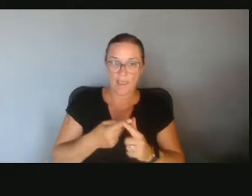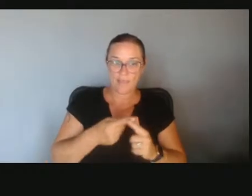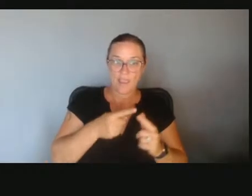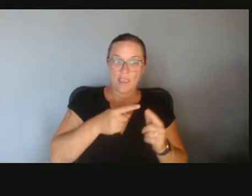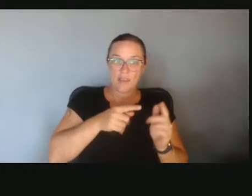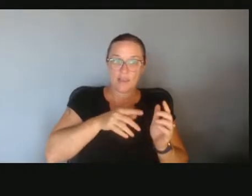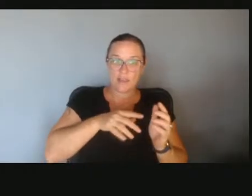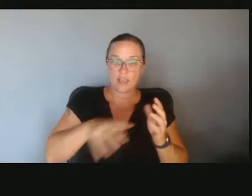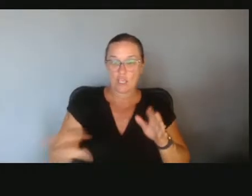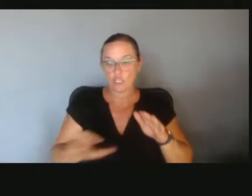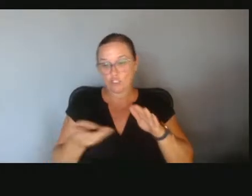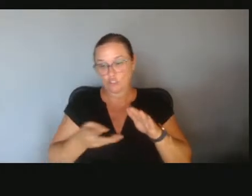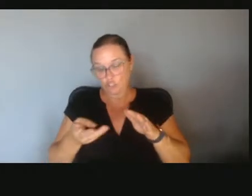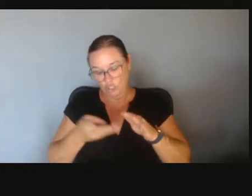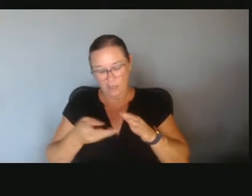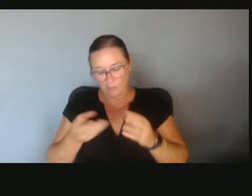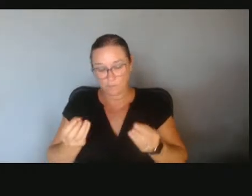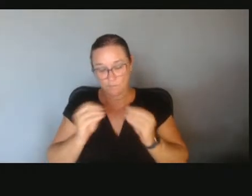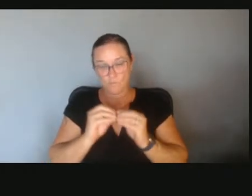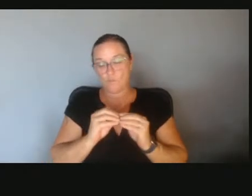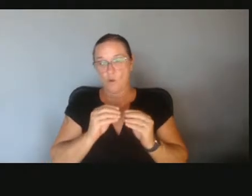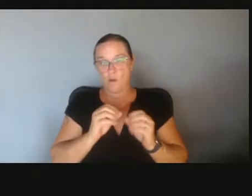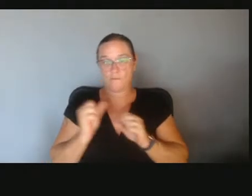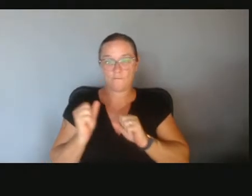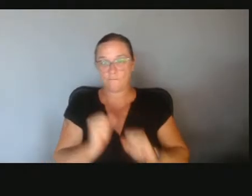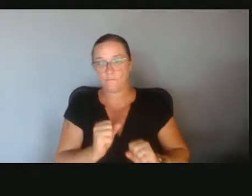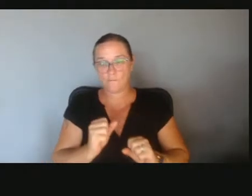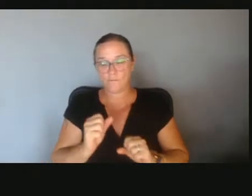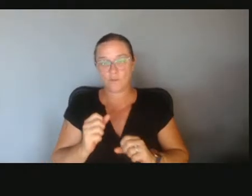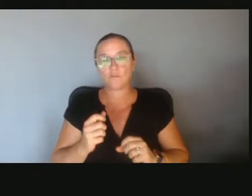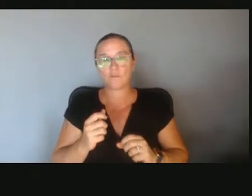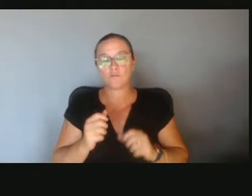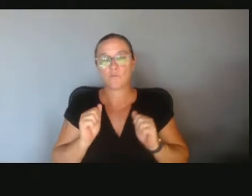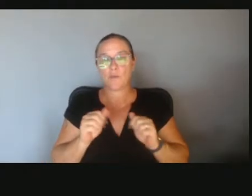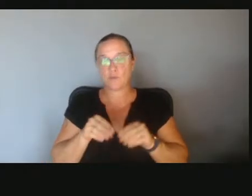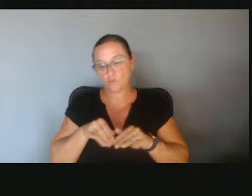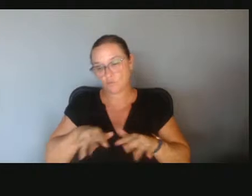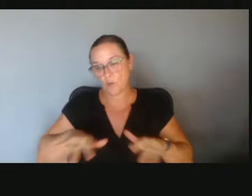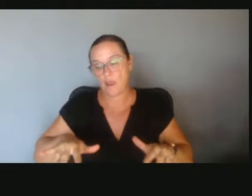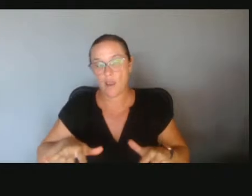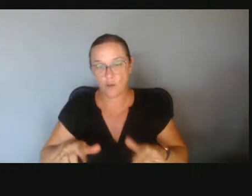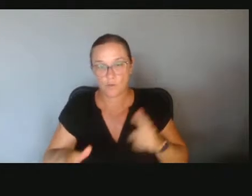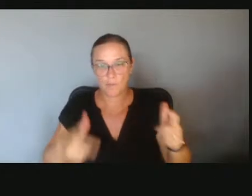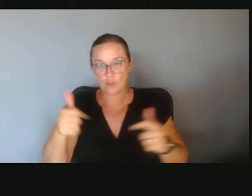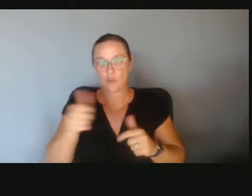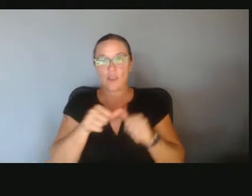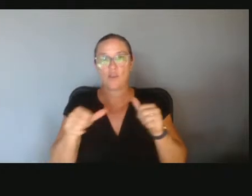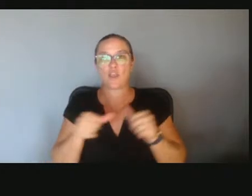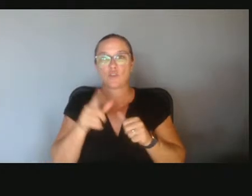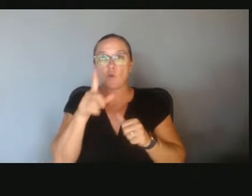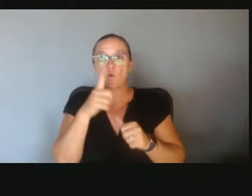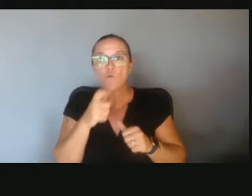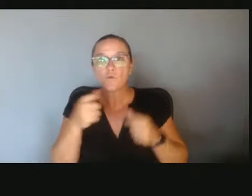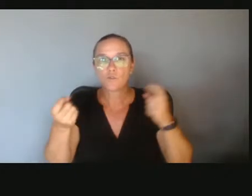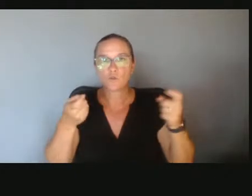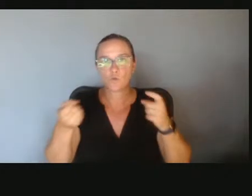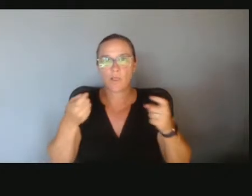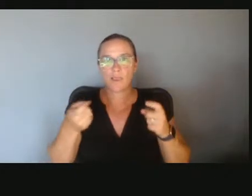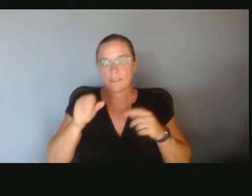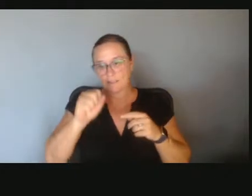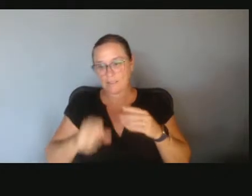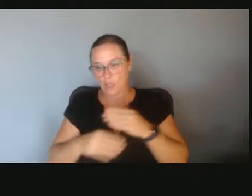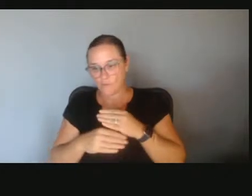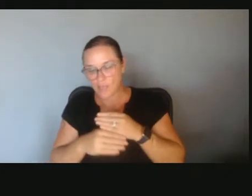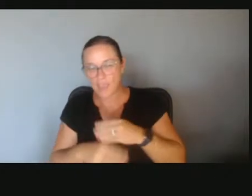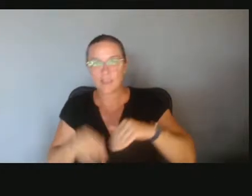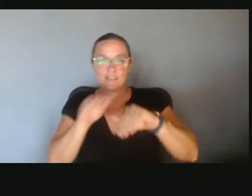forcefully into the rift zone because it just has too much pressure and needs to spread out to larger areas? So who's driving the car? Is it the south flank? Is it the